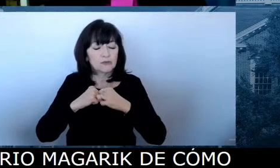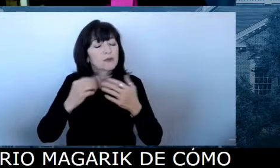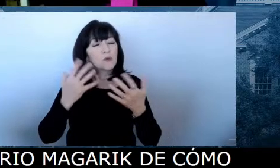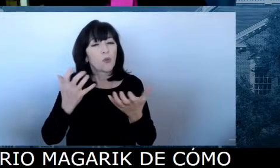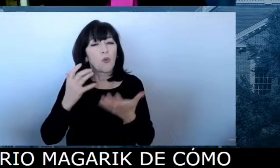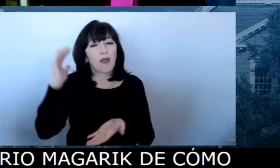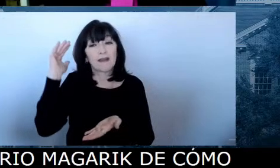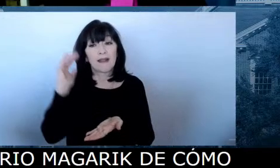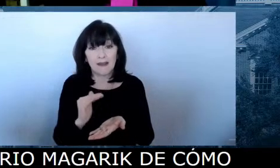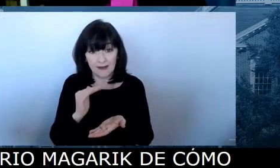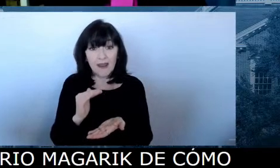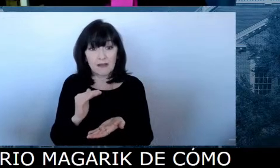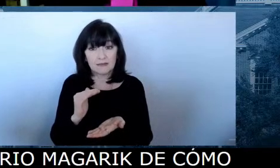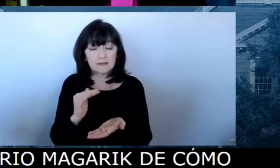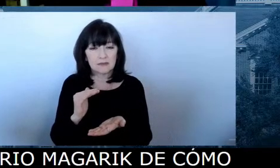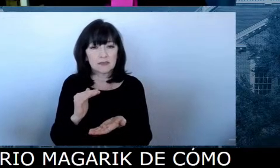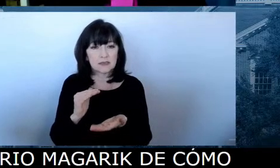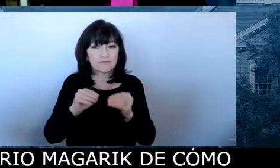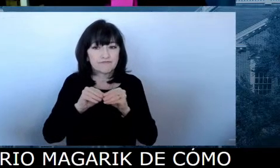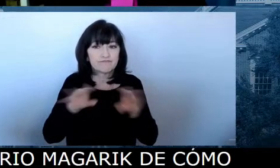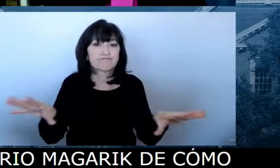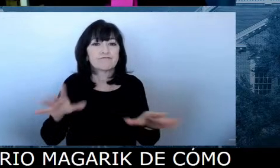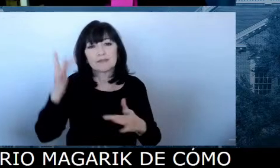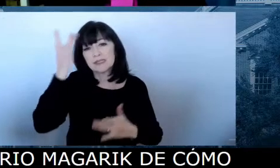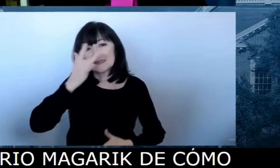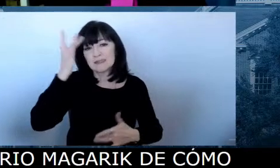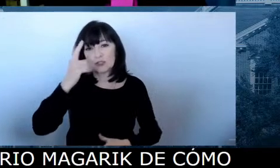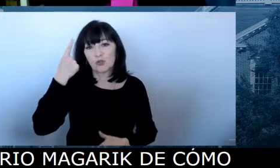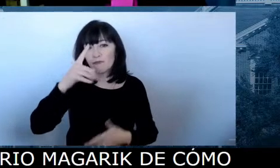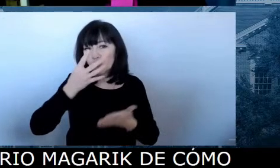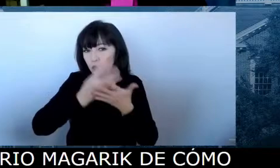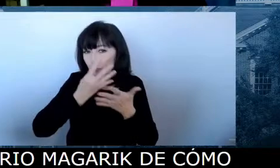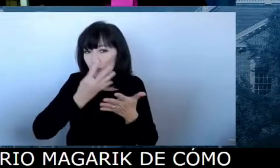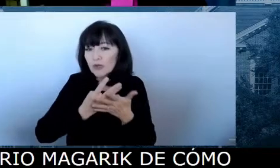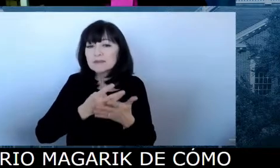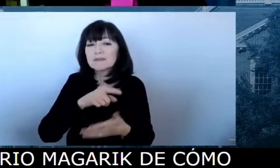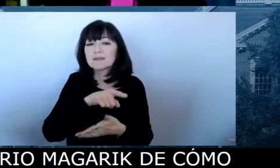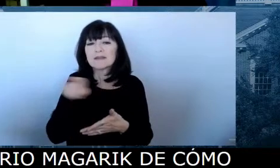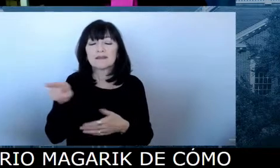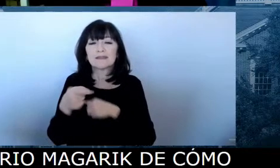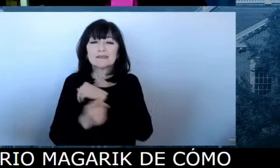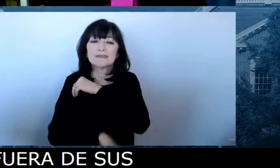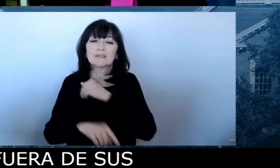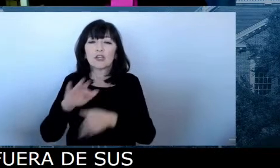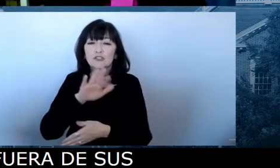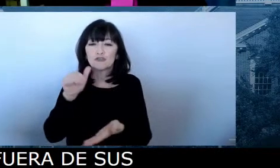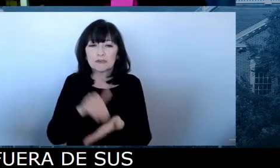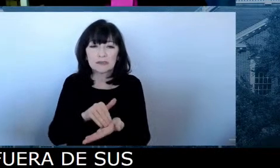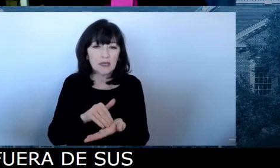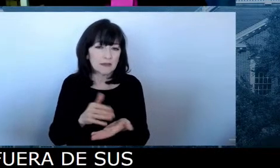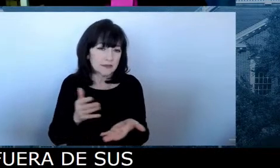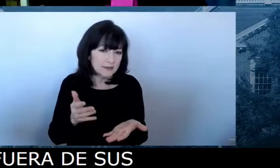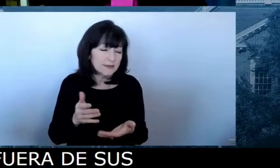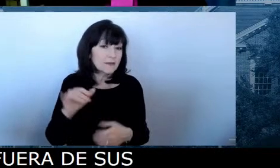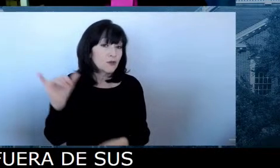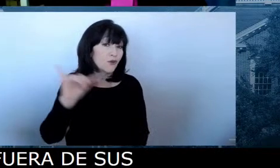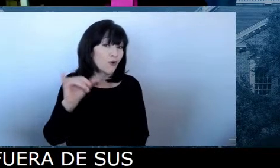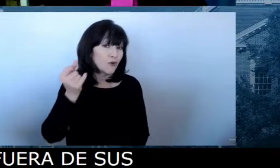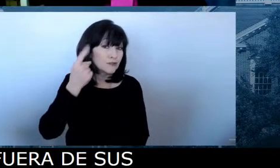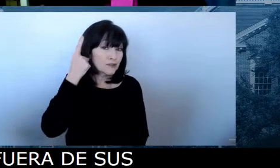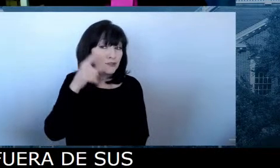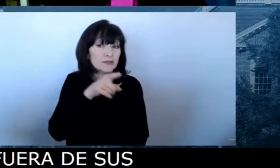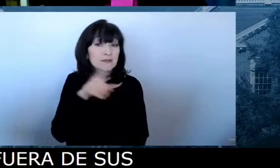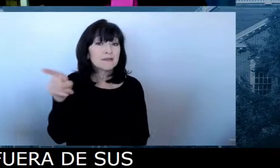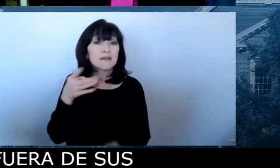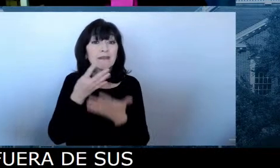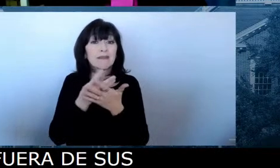has a plan to reopen the facilities. It's also important that the inmates have visitors, and that's an area of